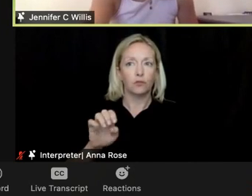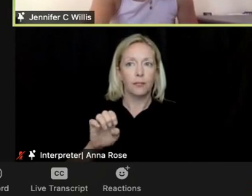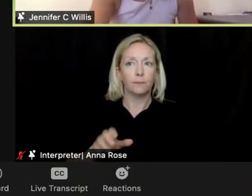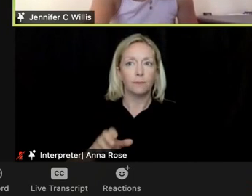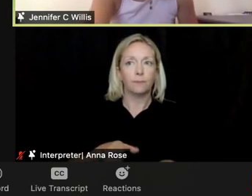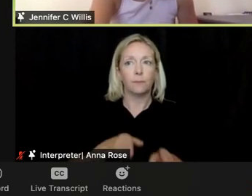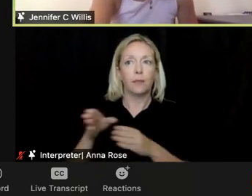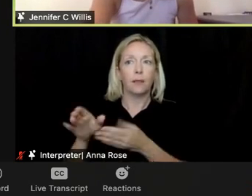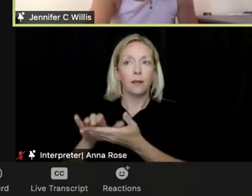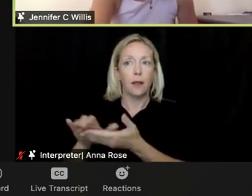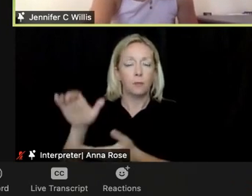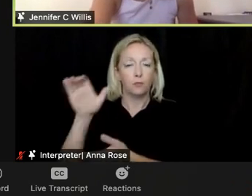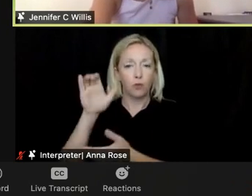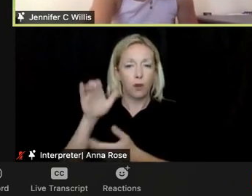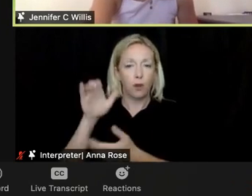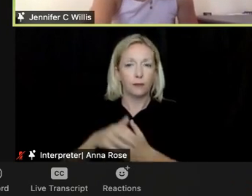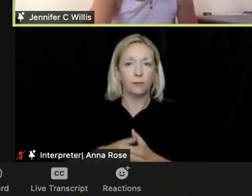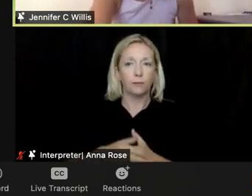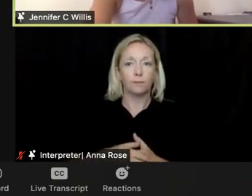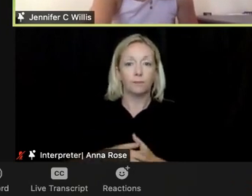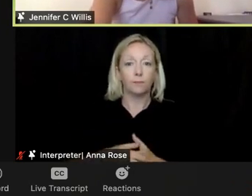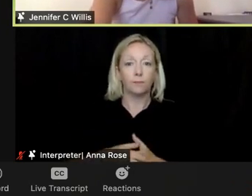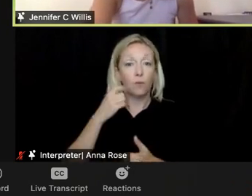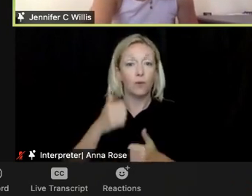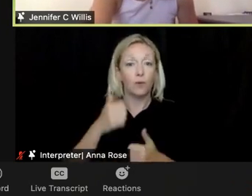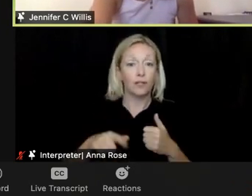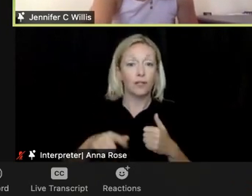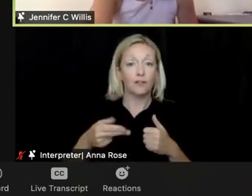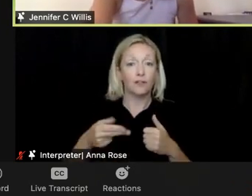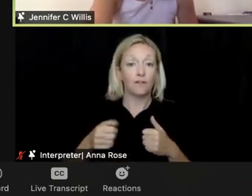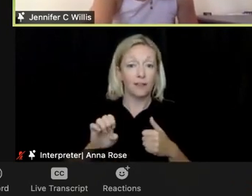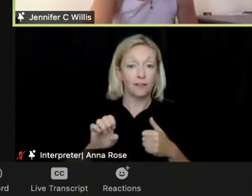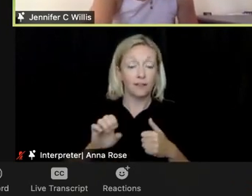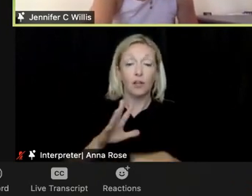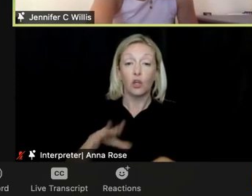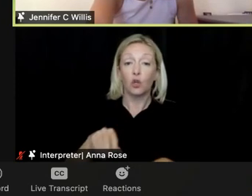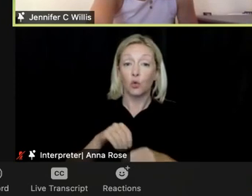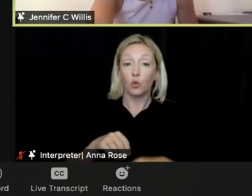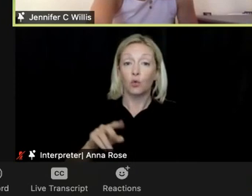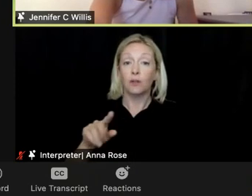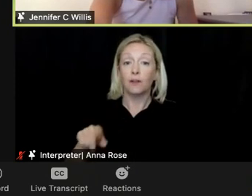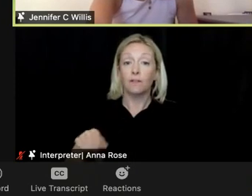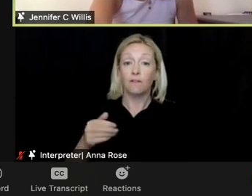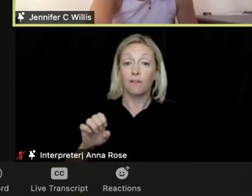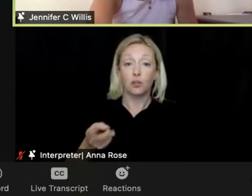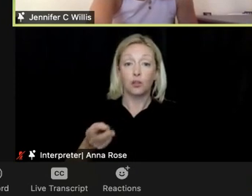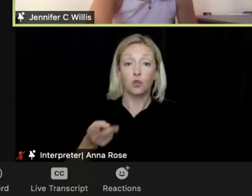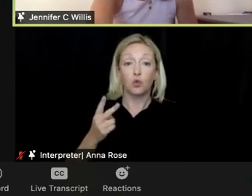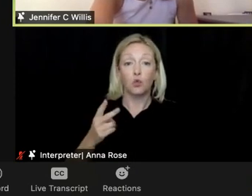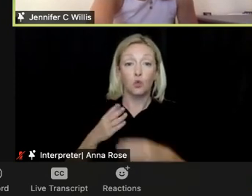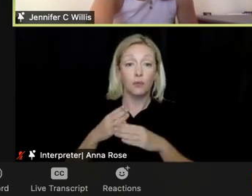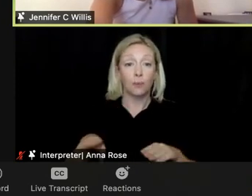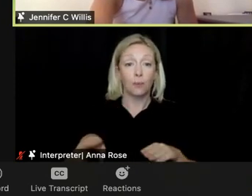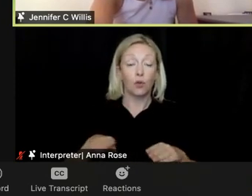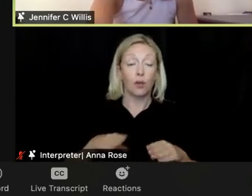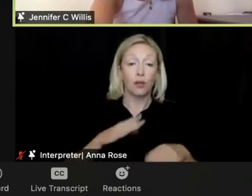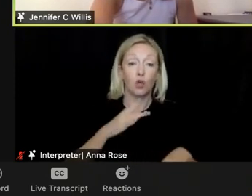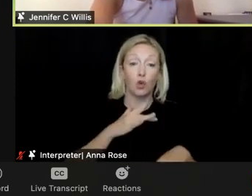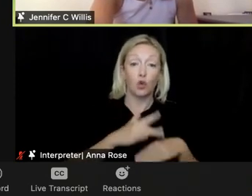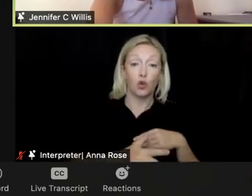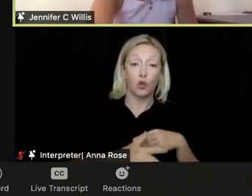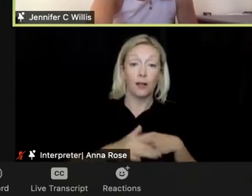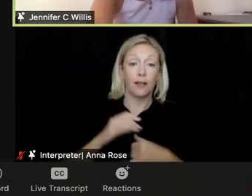right-hand side. And that is broken down for each phase, including phase 2 being broken out into early and late phase 2,